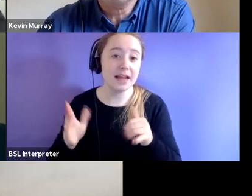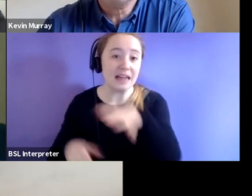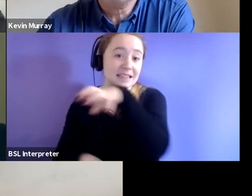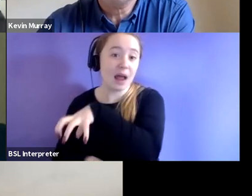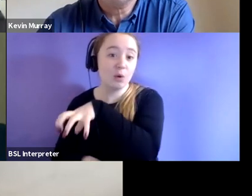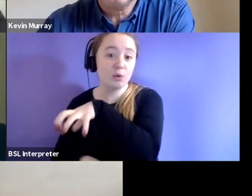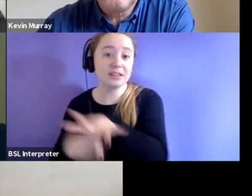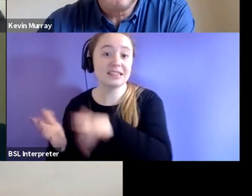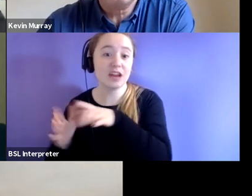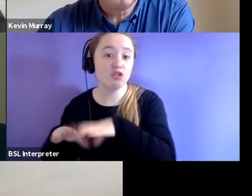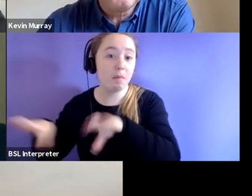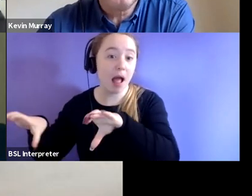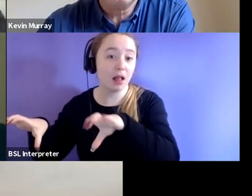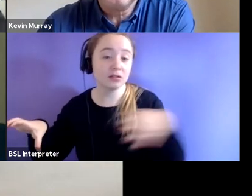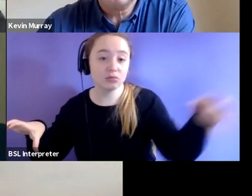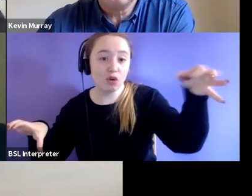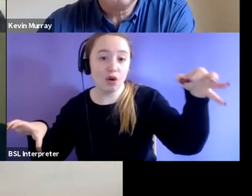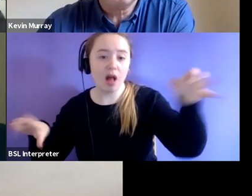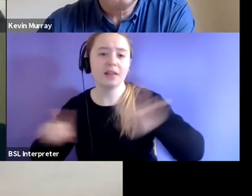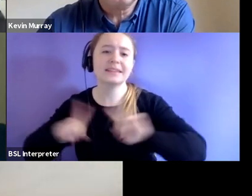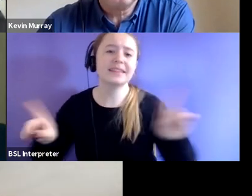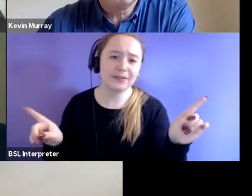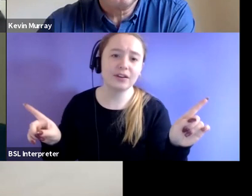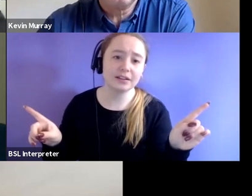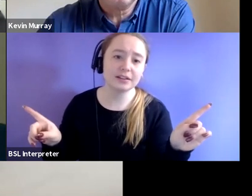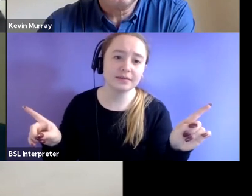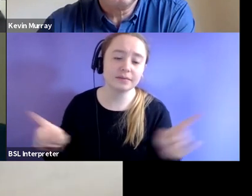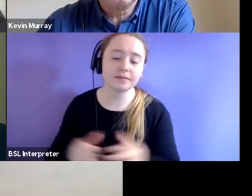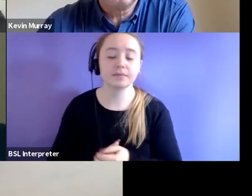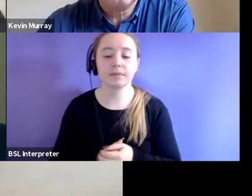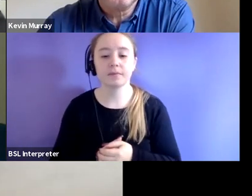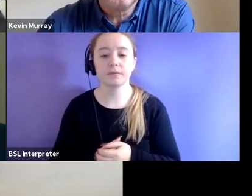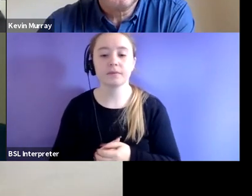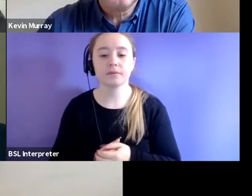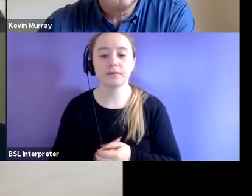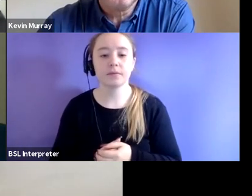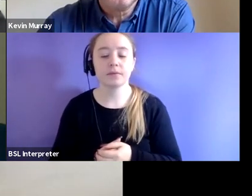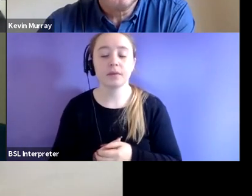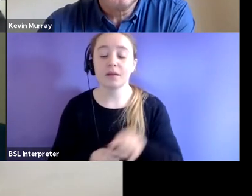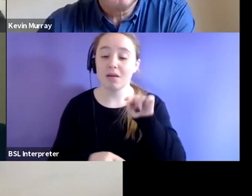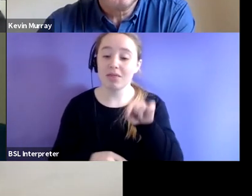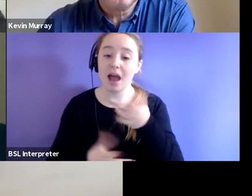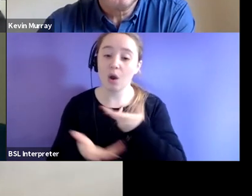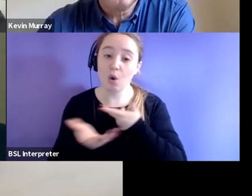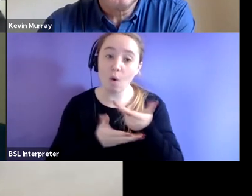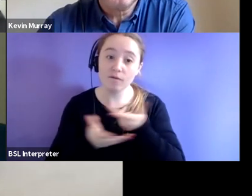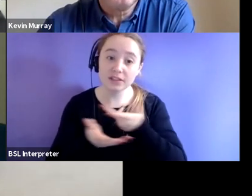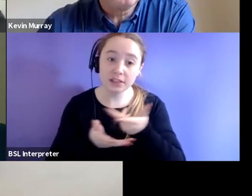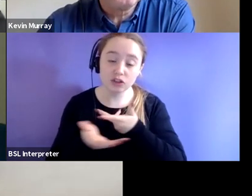the central belt of Scotland. But that isn't to say that having that conversation,